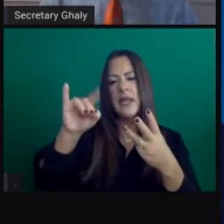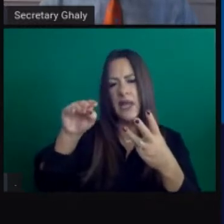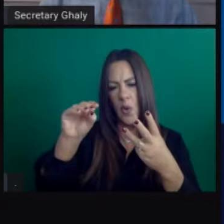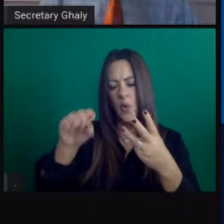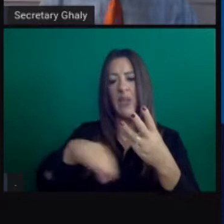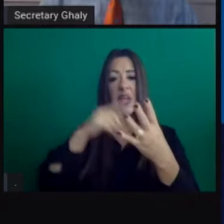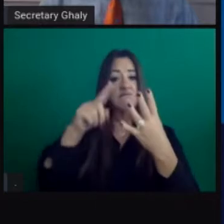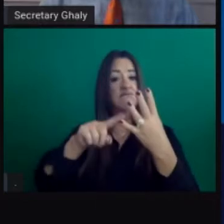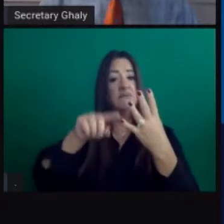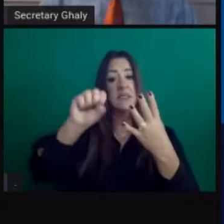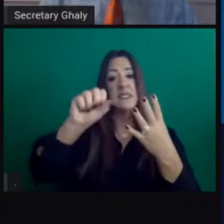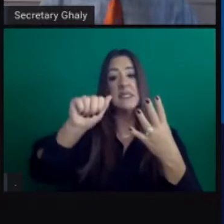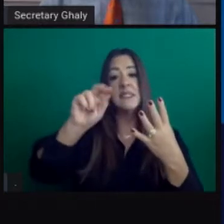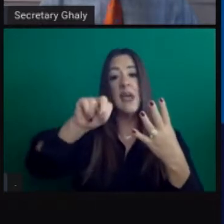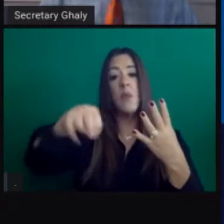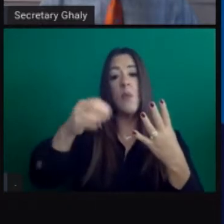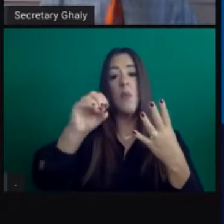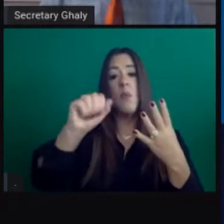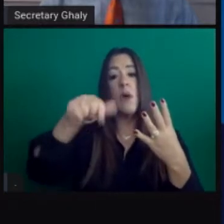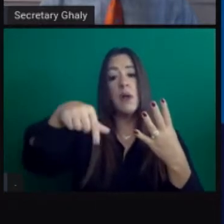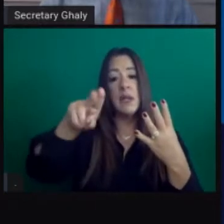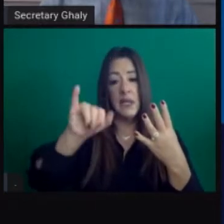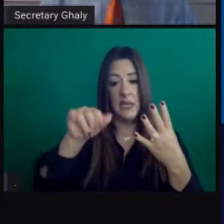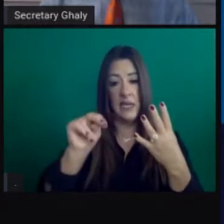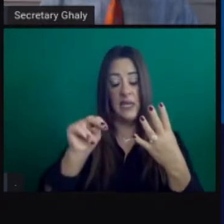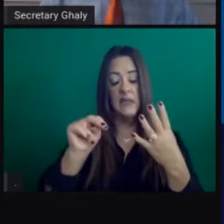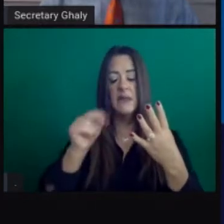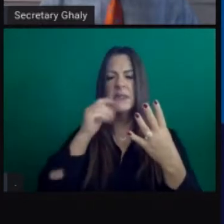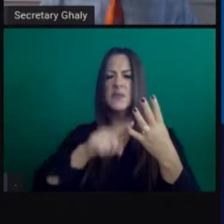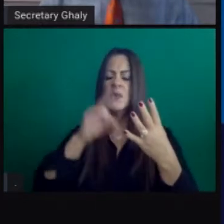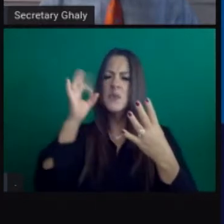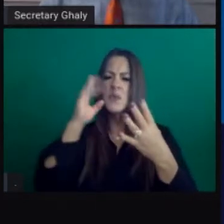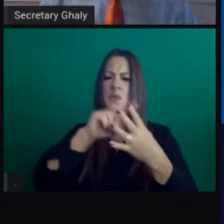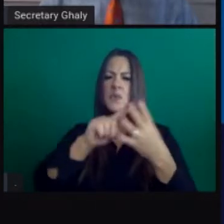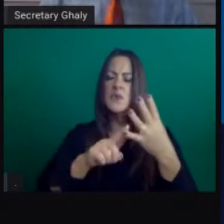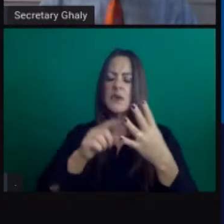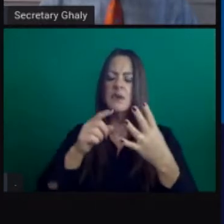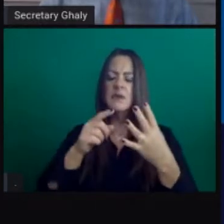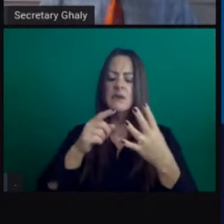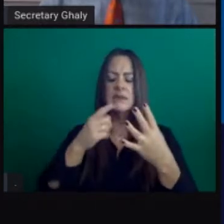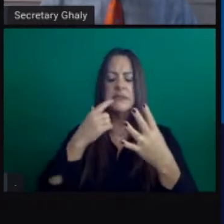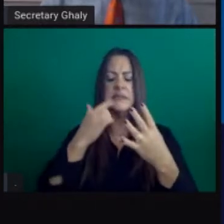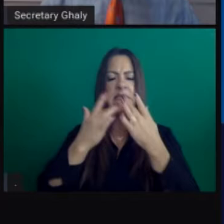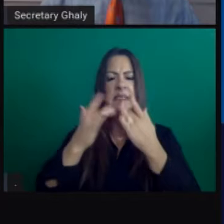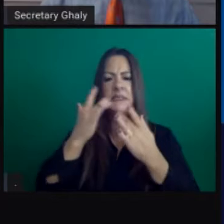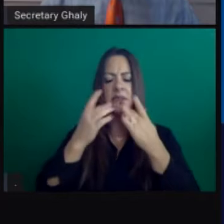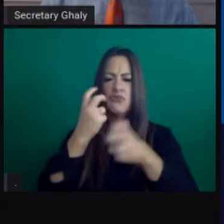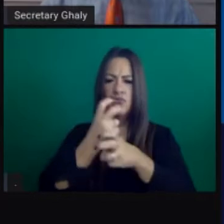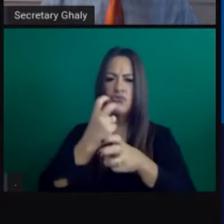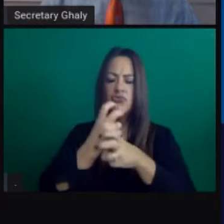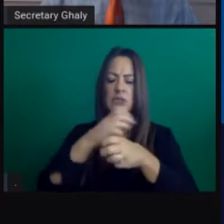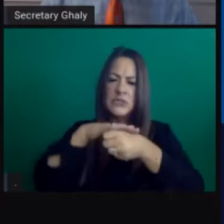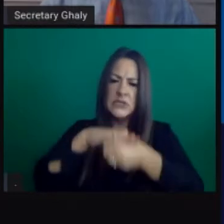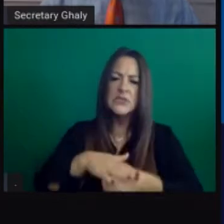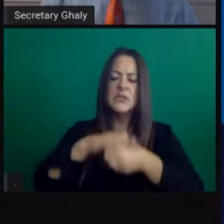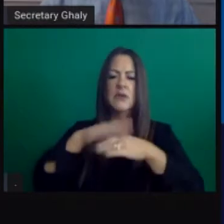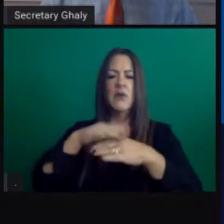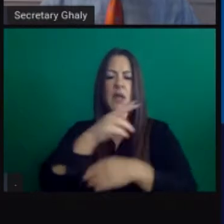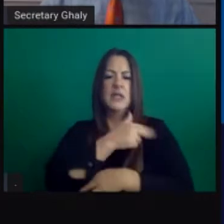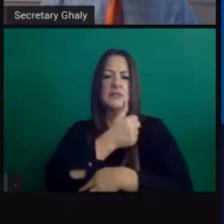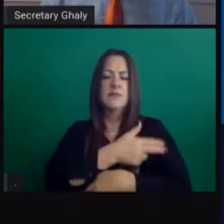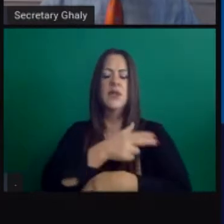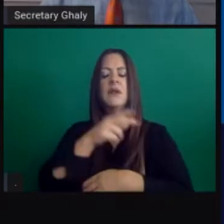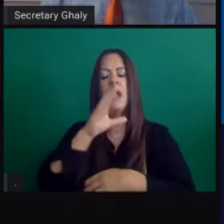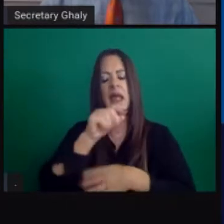they've had some counties harder hit than others, and that's reflected in what the hospital and the healthcare delivery system